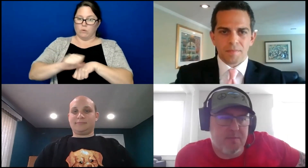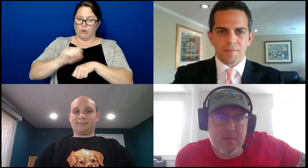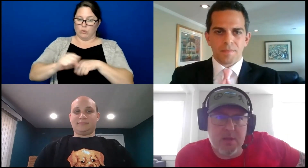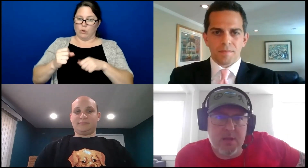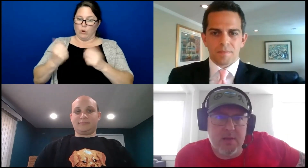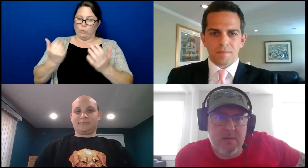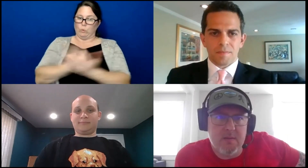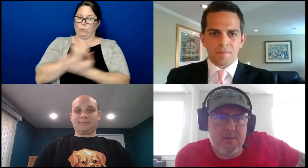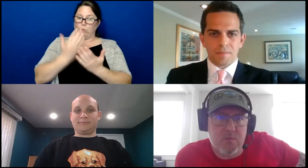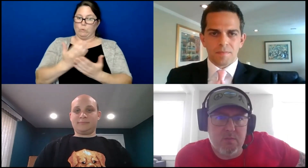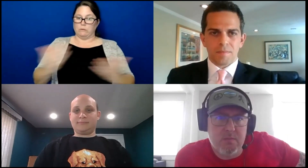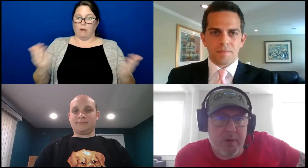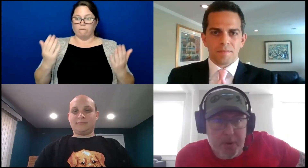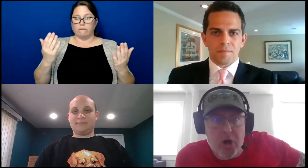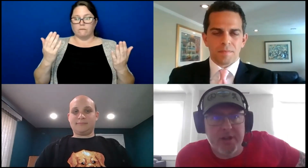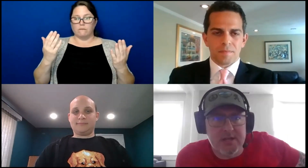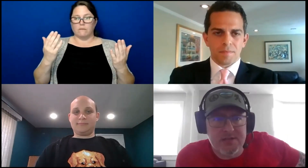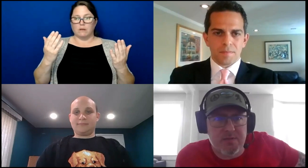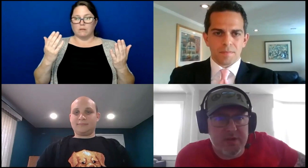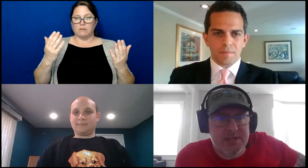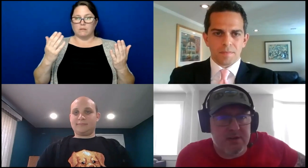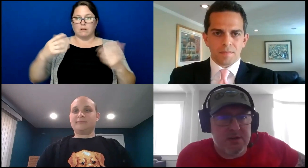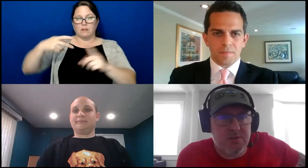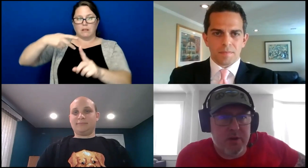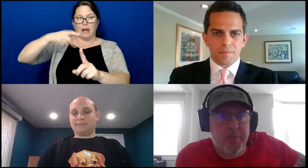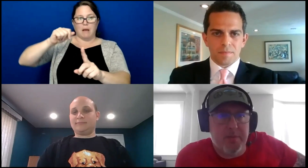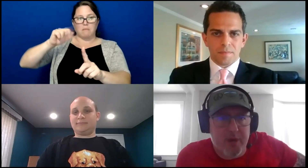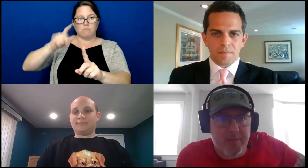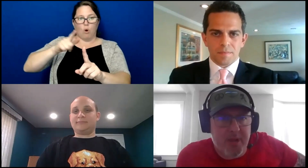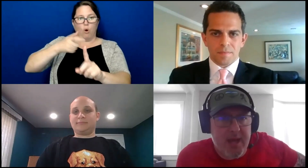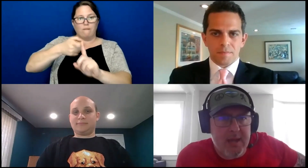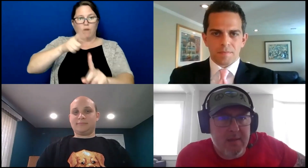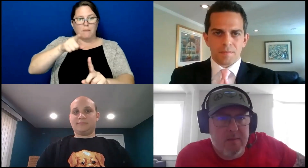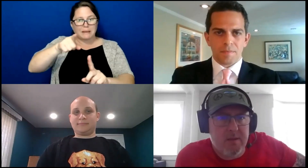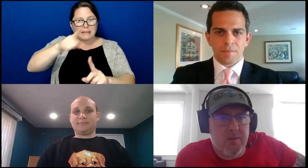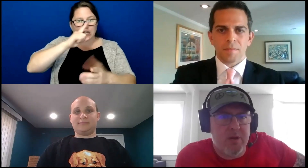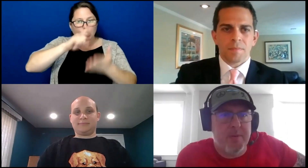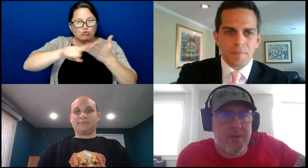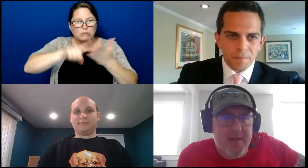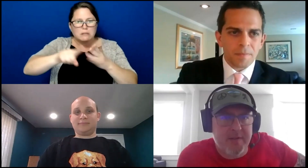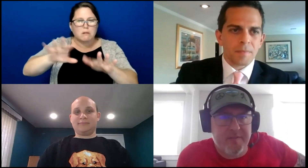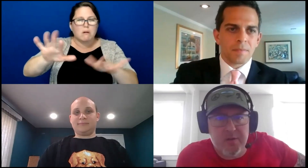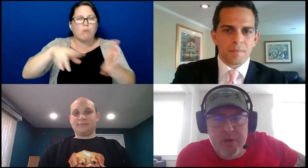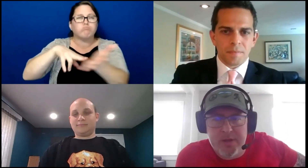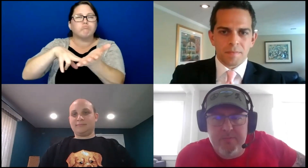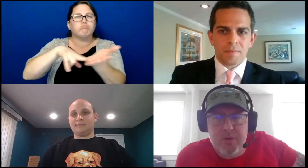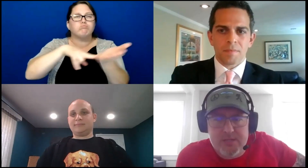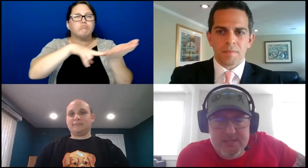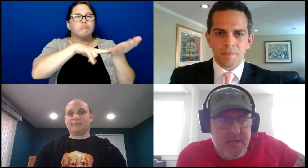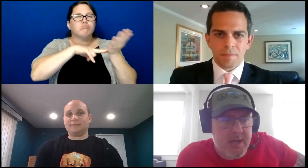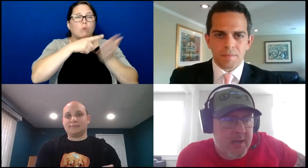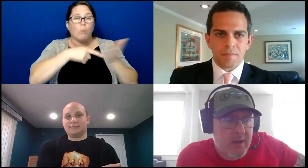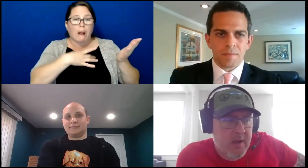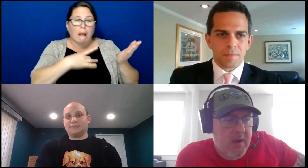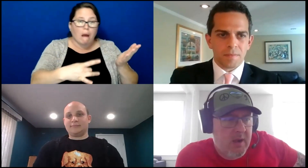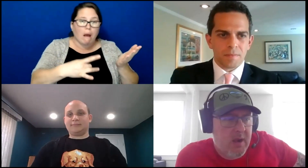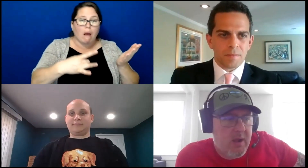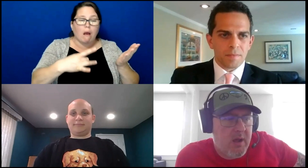comes from what Paul does from research. What do people want to play? What are people having fun with? What's